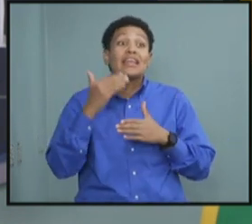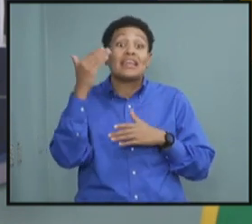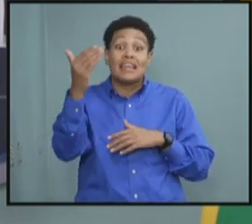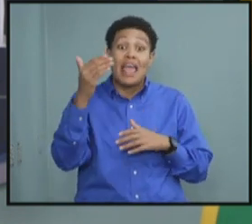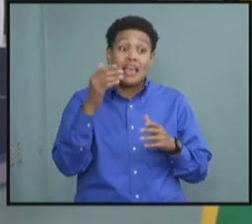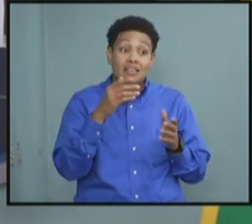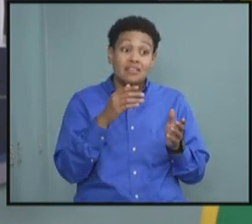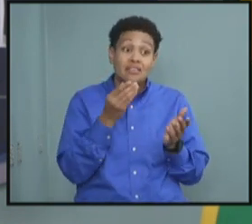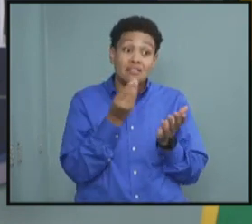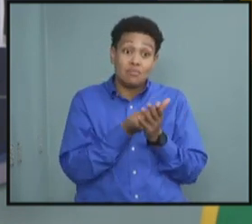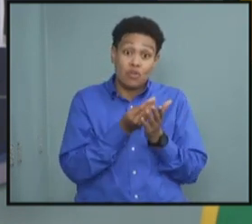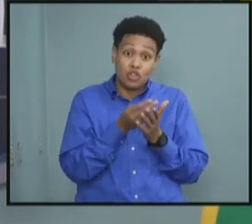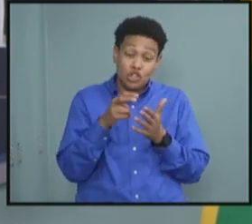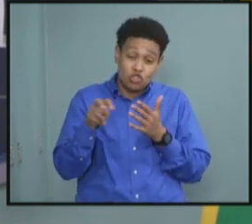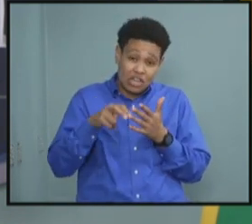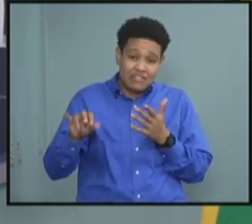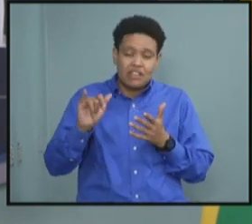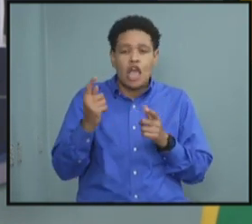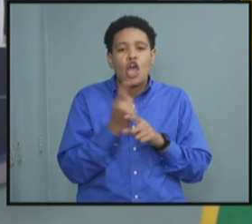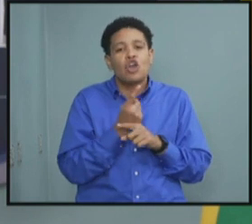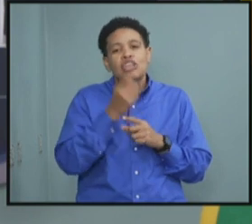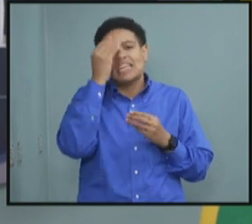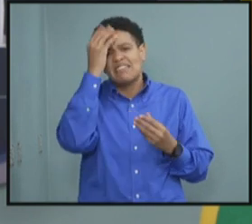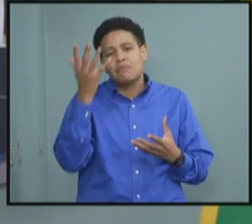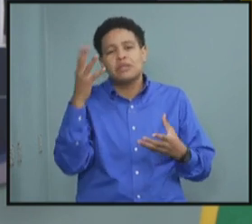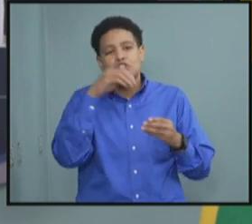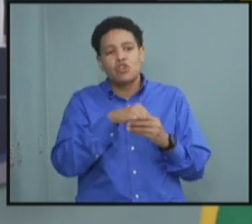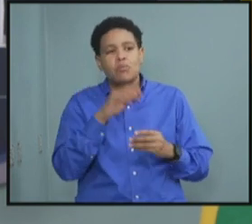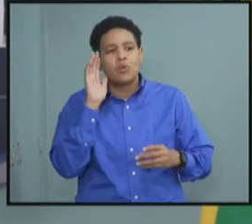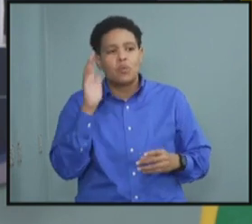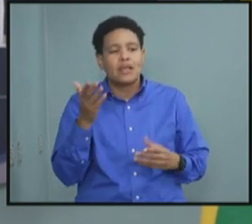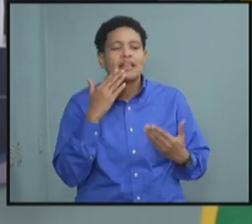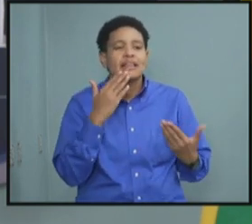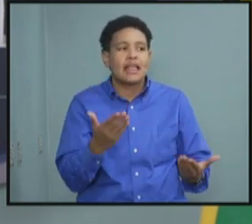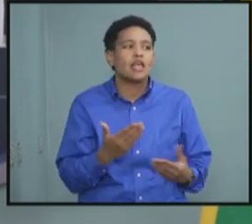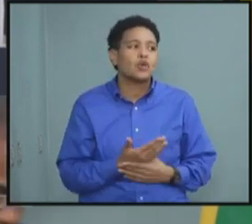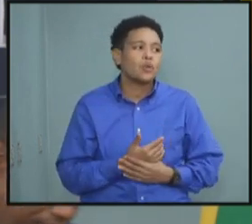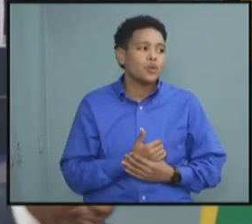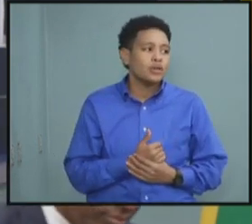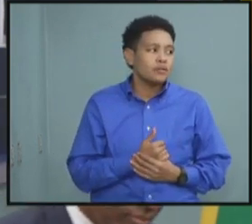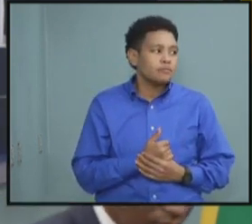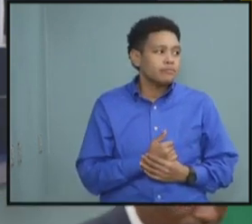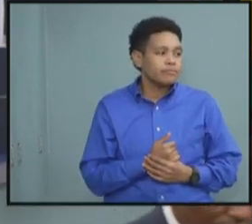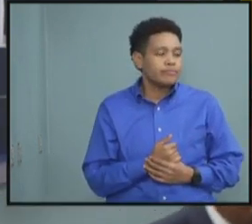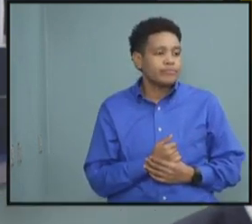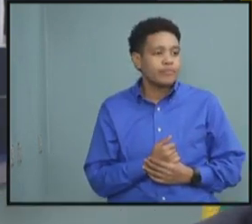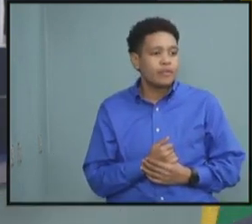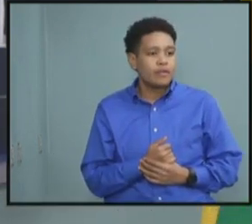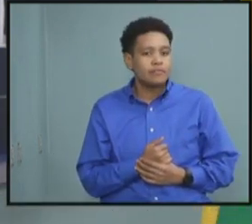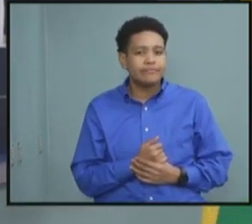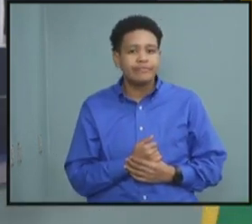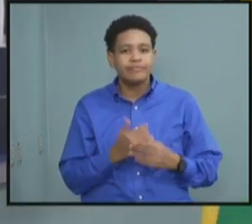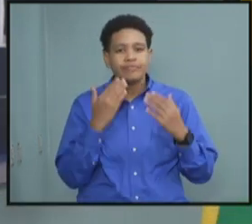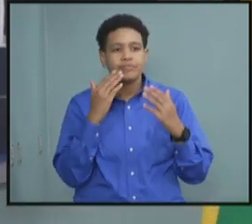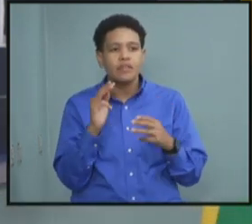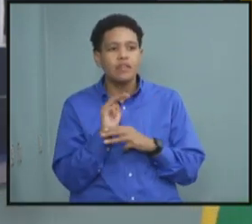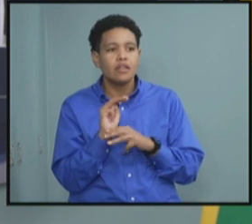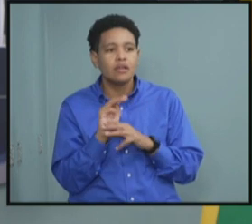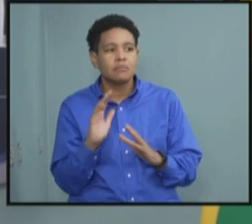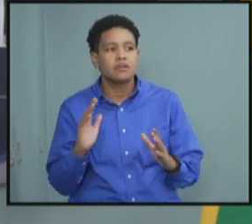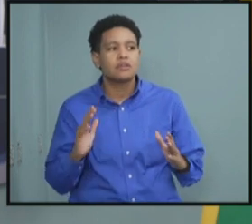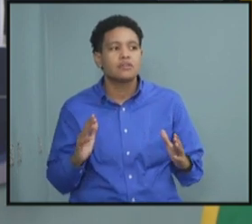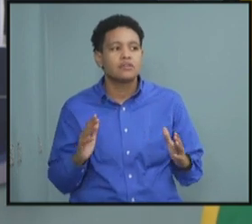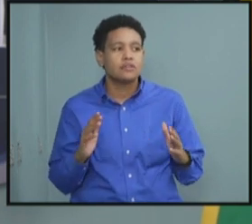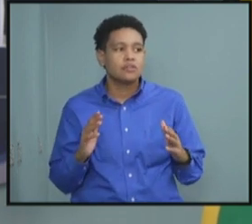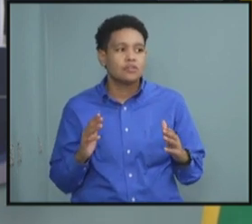transfers, that corrected information will be incorporated. Thank you, Prime Minister. Thank you, Minister.